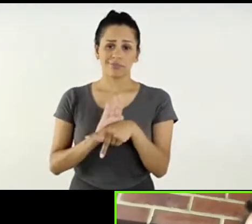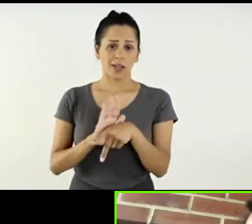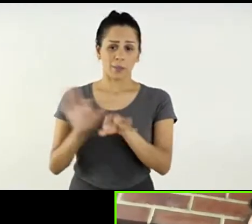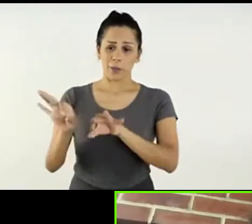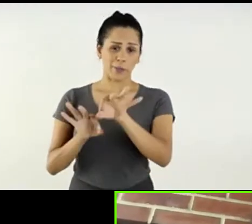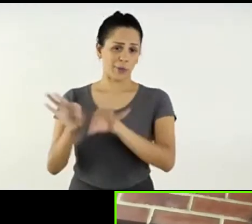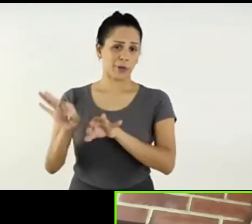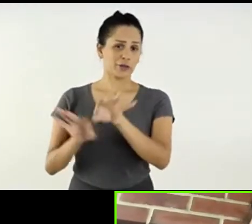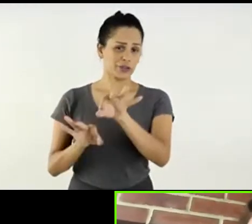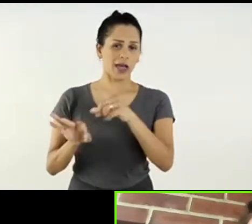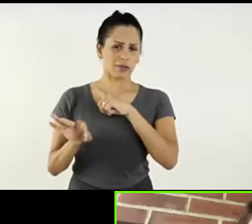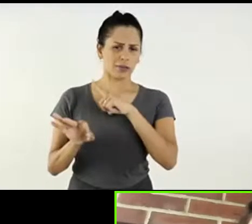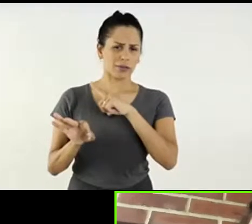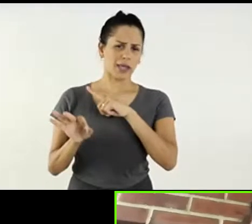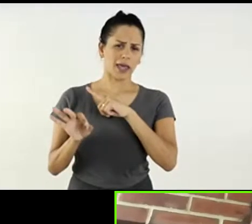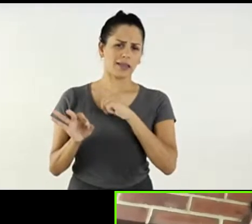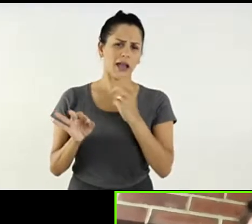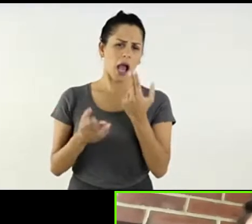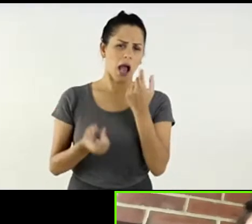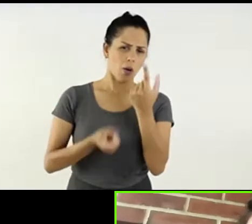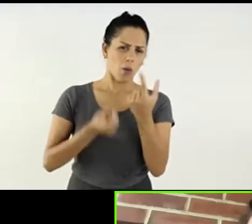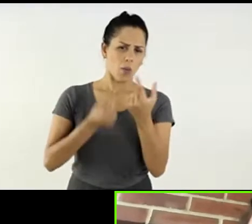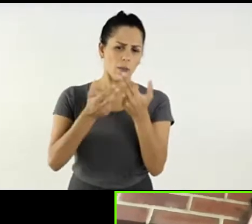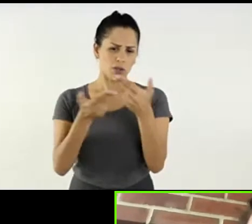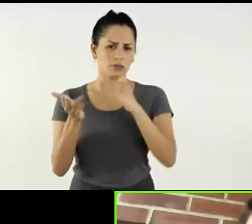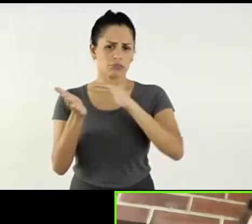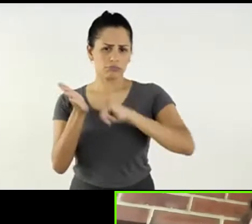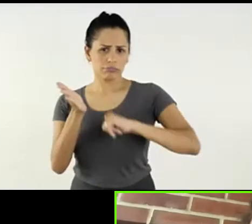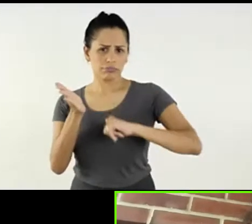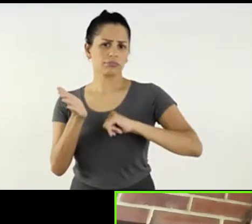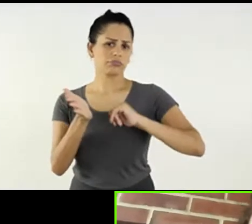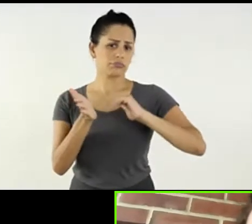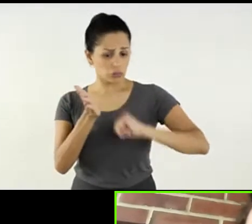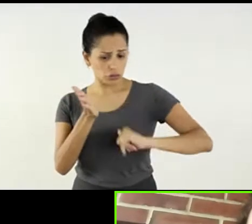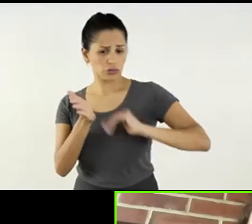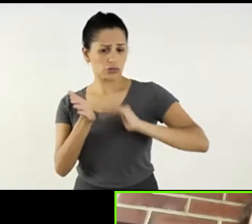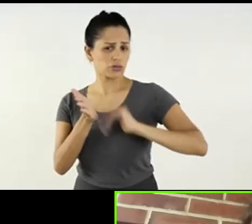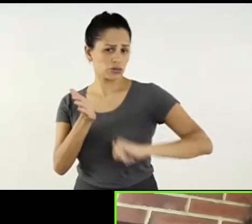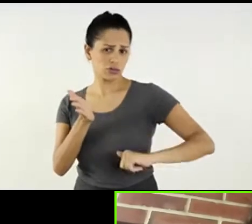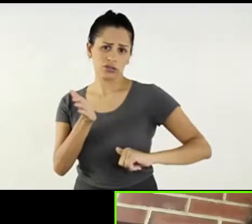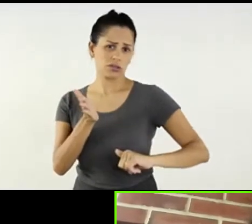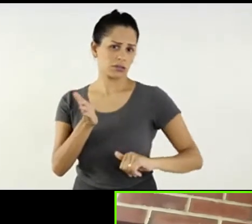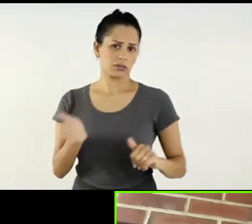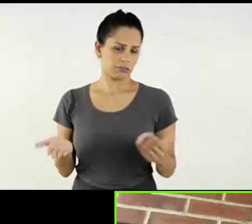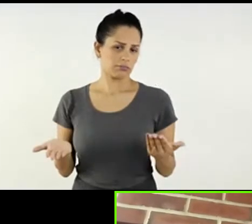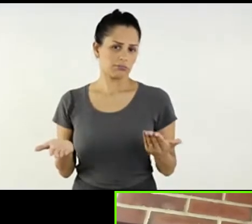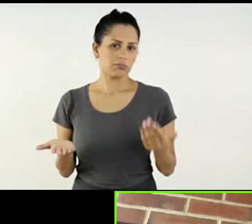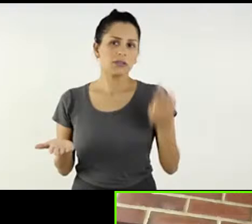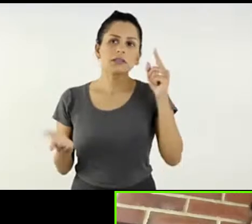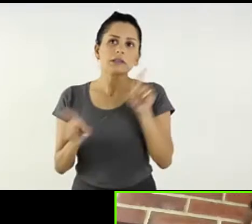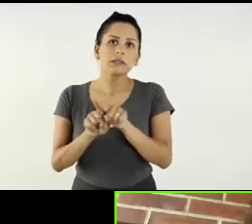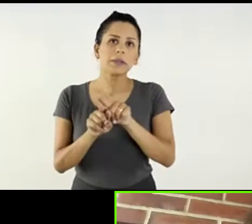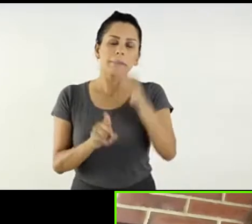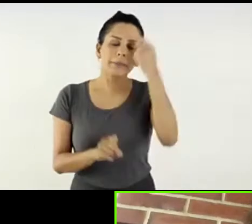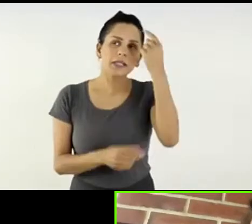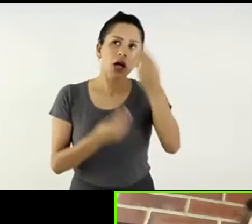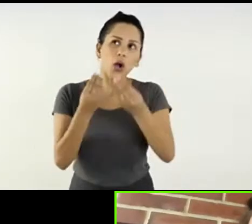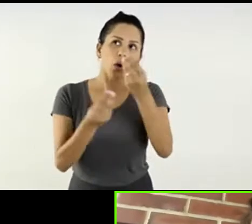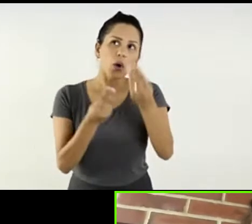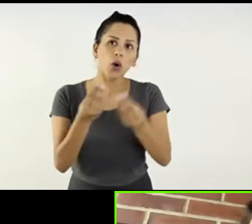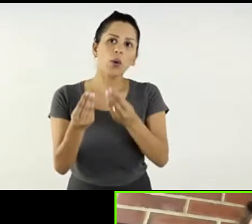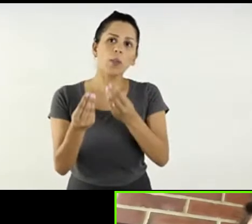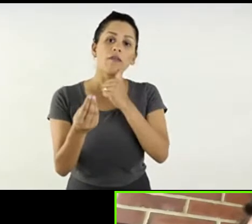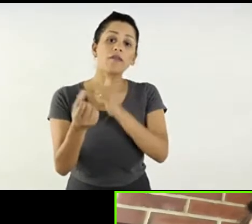These exclusions, and sort of thinking about how feminism, as with all progressive, even